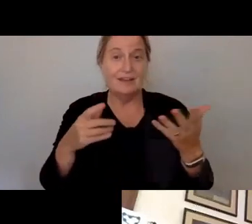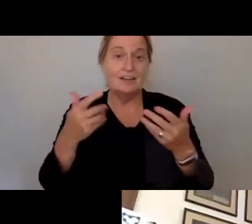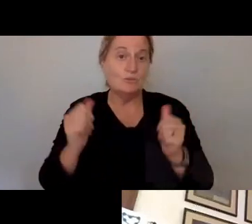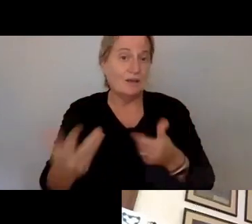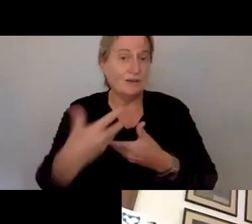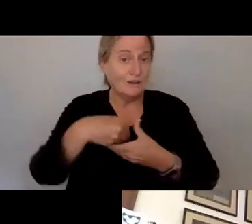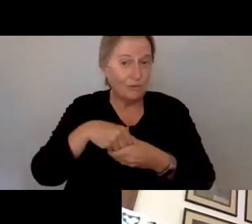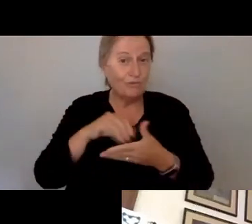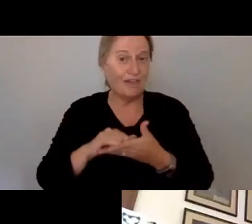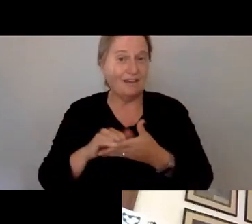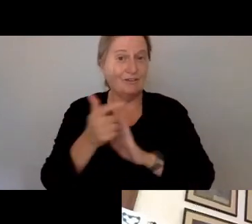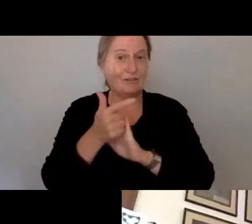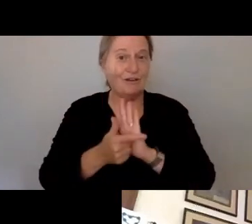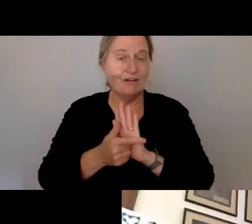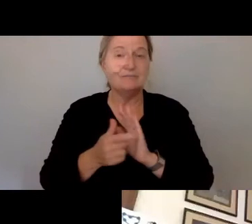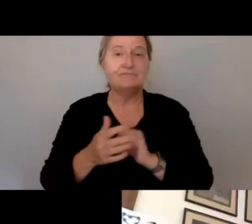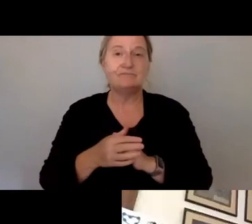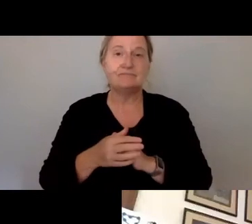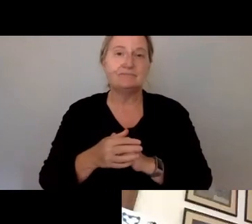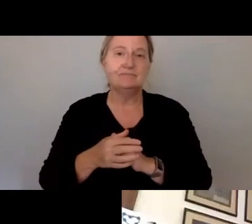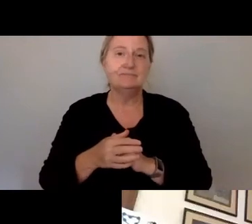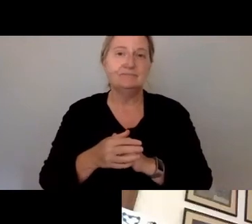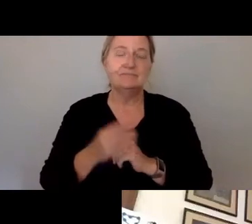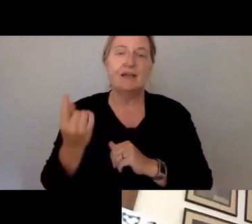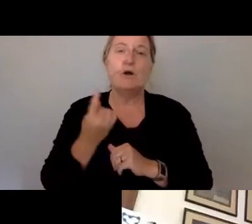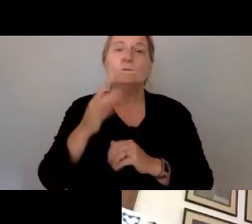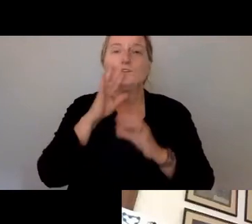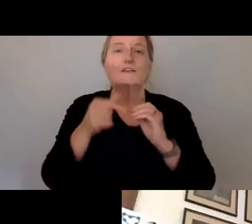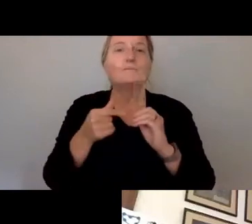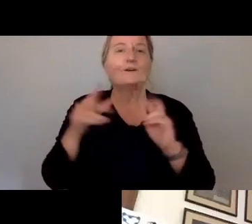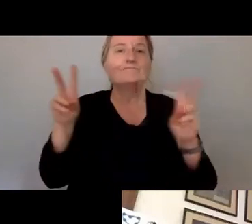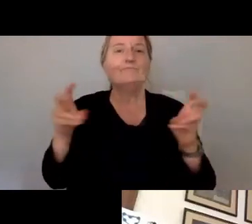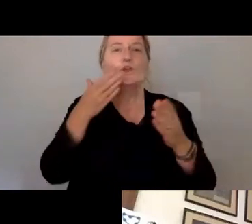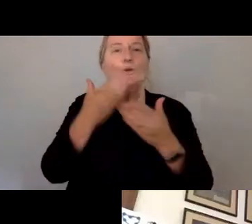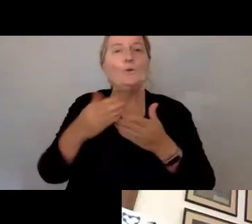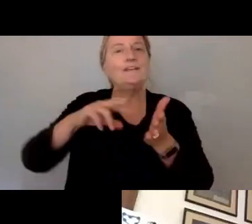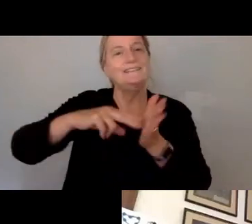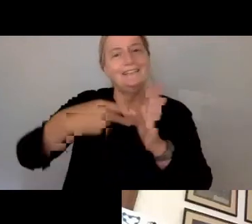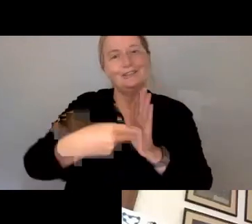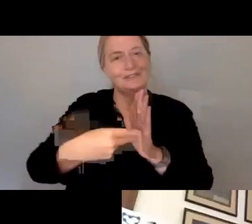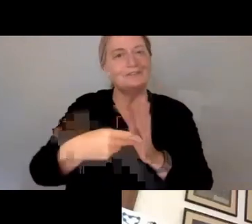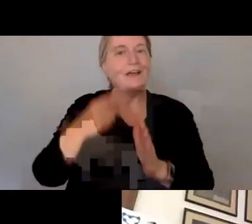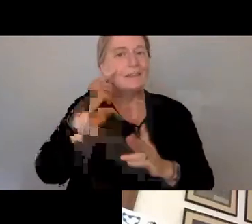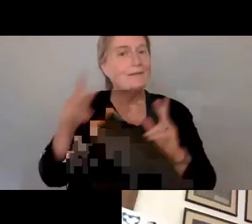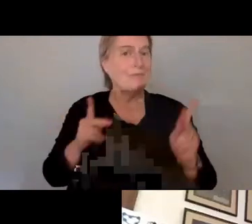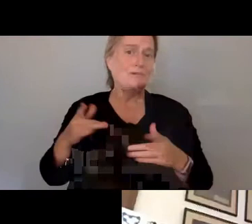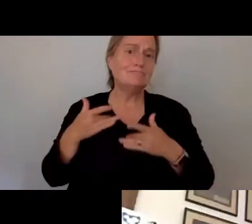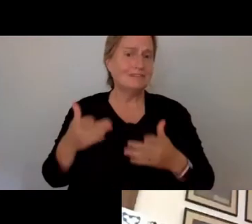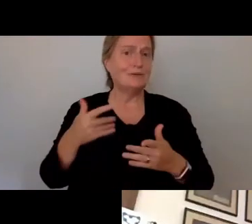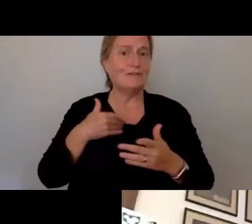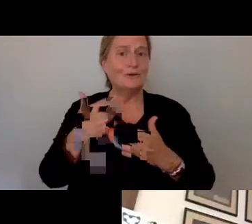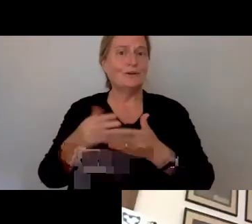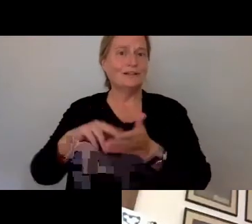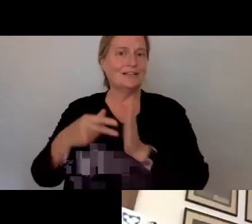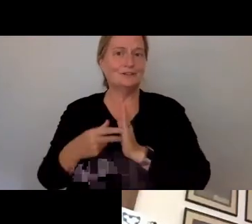But I remain, and John will tell you this too, that I forever talk about good intents. And I think everybody along the way has good intents. And so somehow they just have to move from